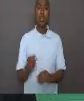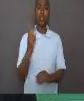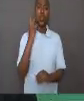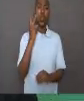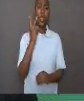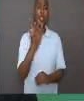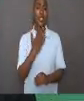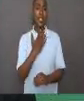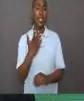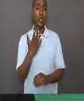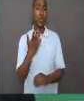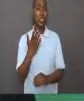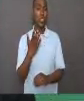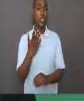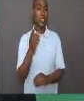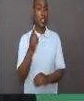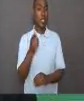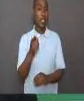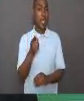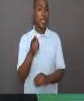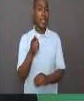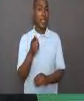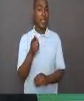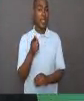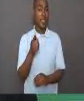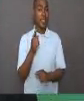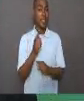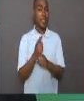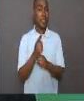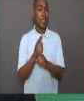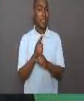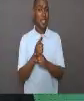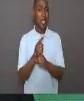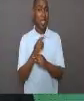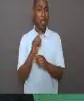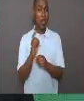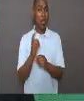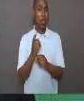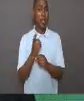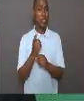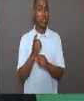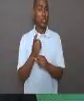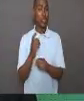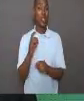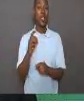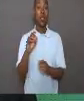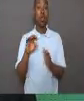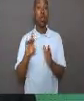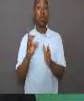things you could do to make sure you do not contract a